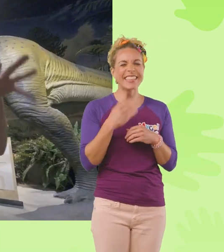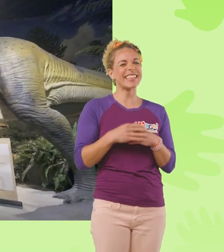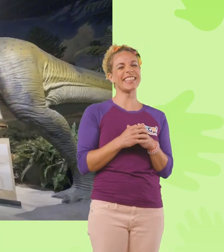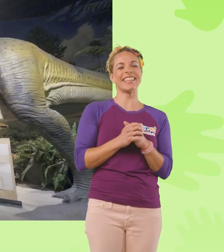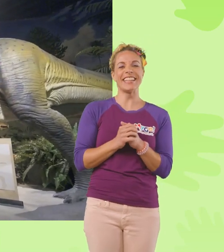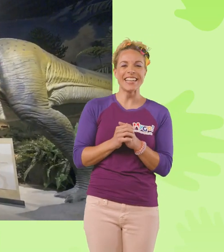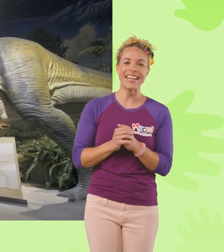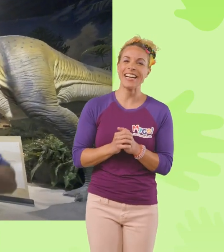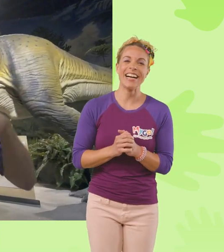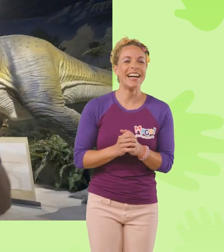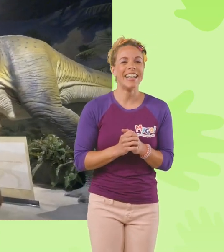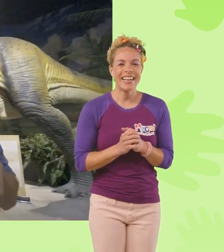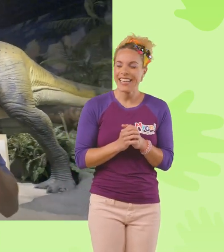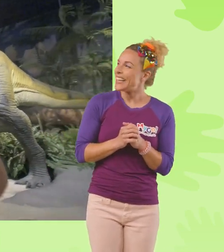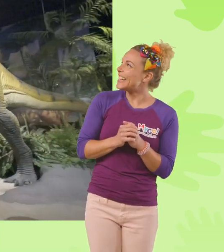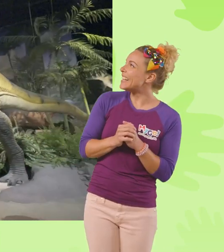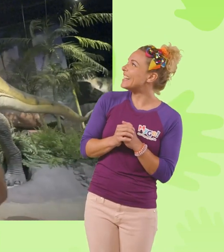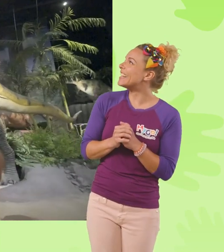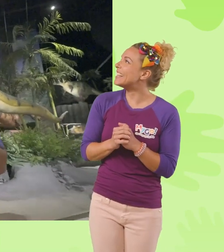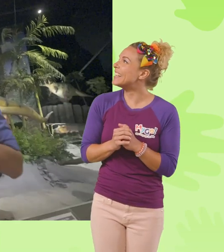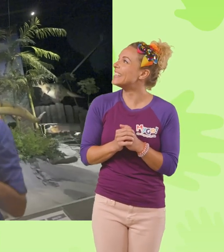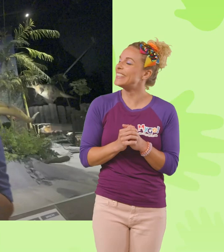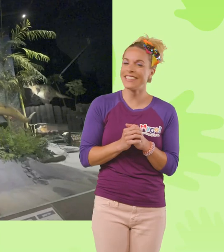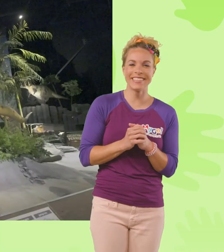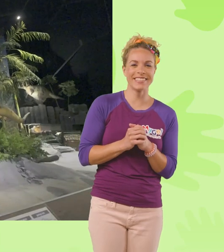Rawr. Rawr. Rawr. Rawr.